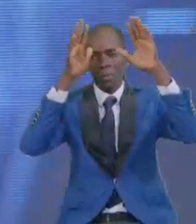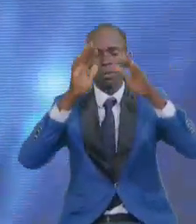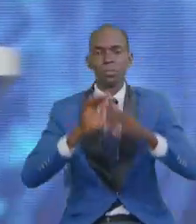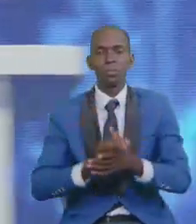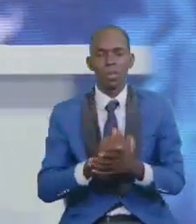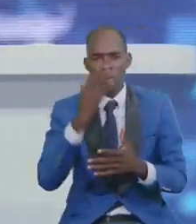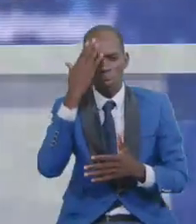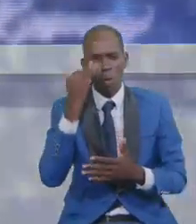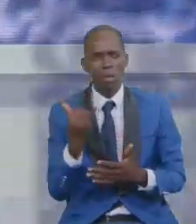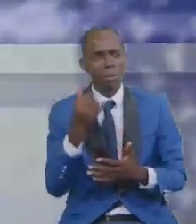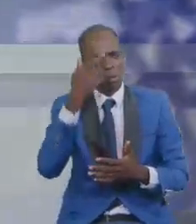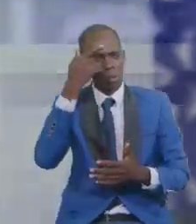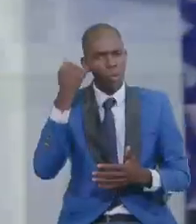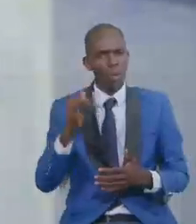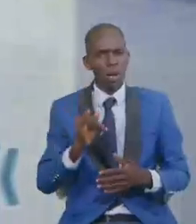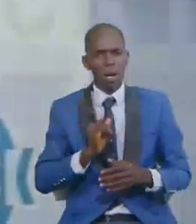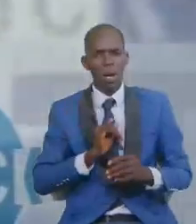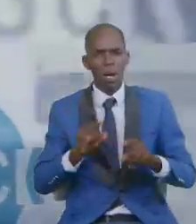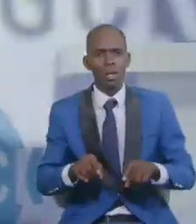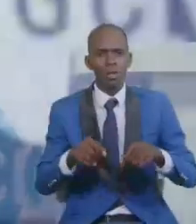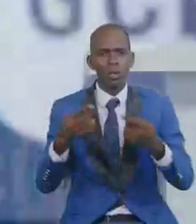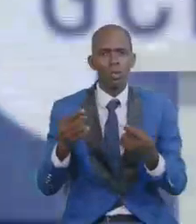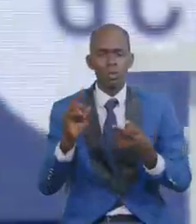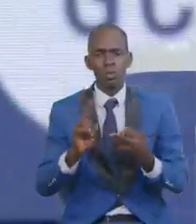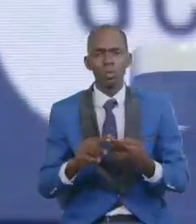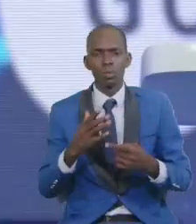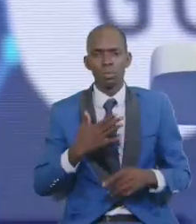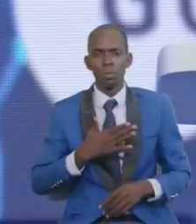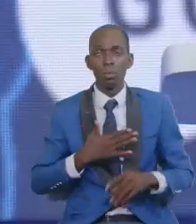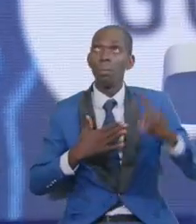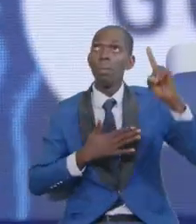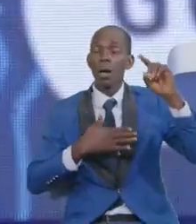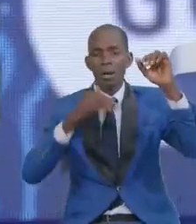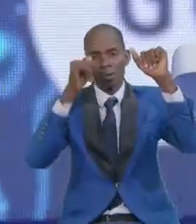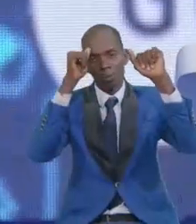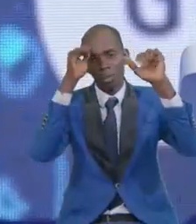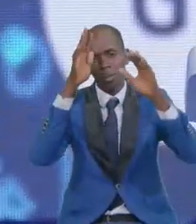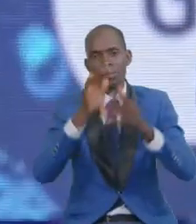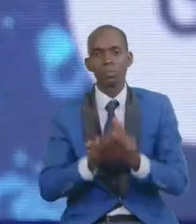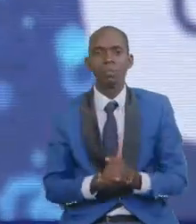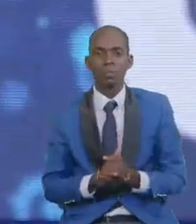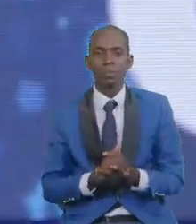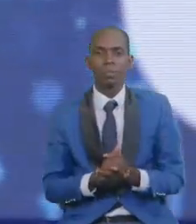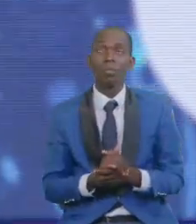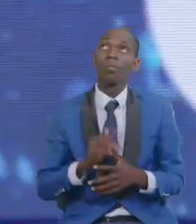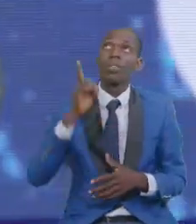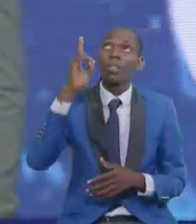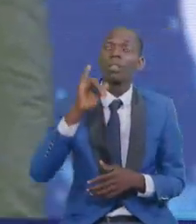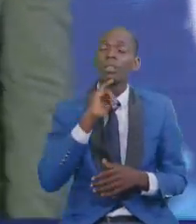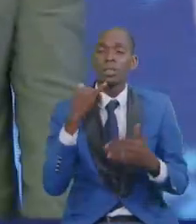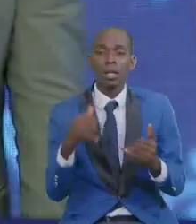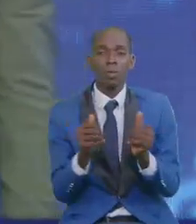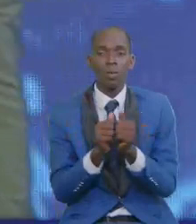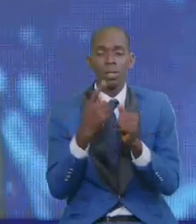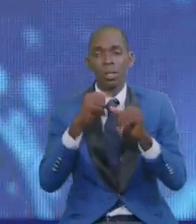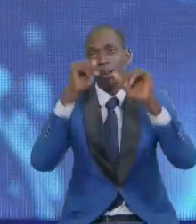Why? Because I go unto my Father. He's now with the Father. And